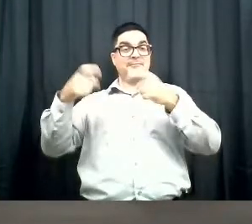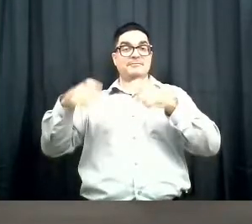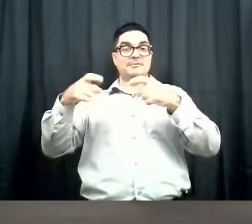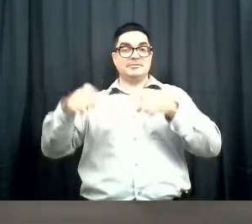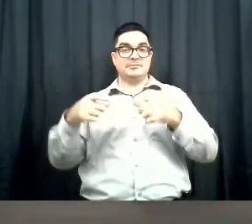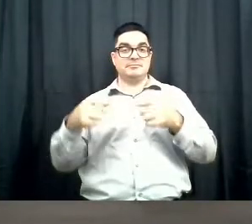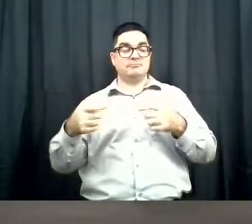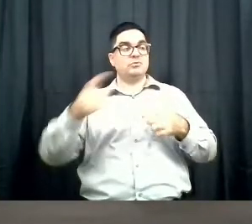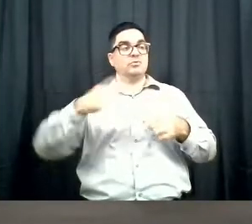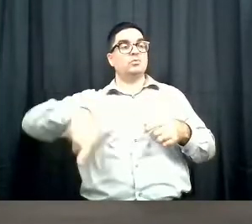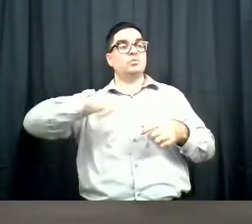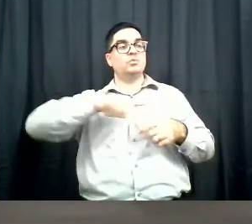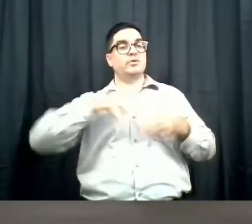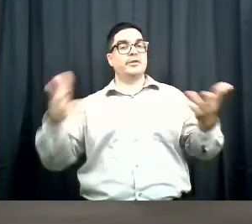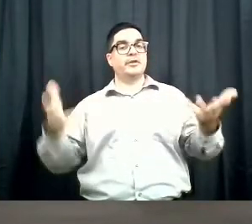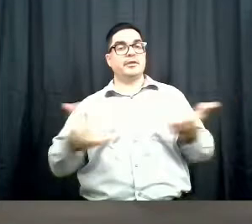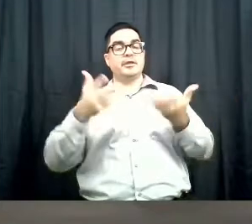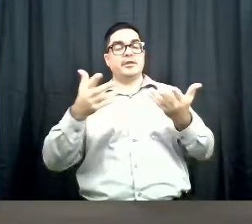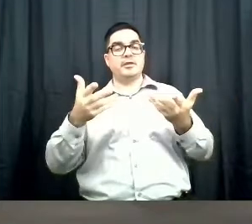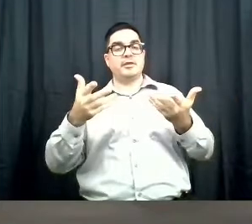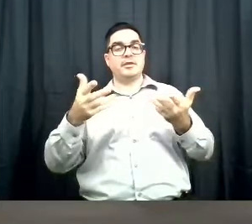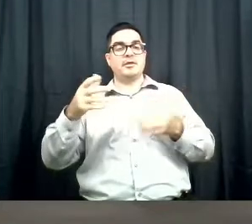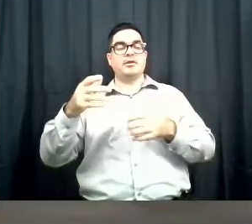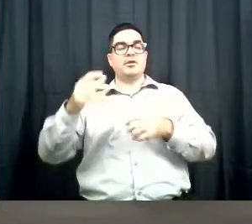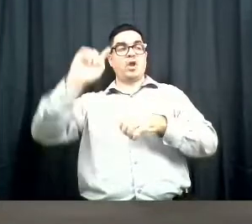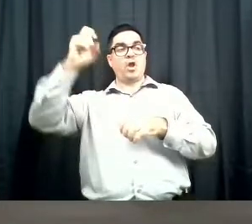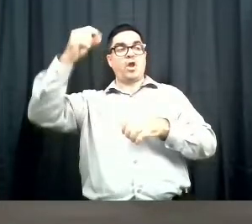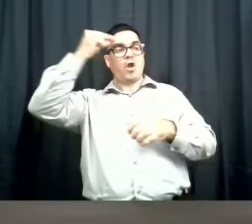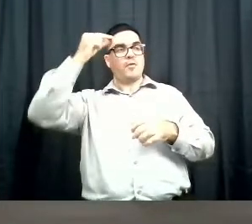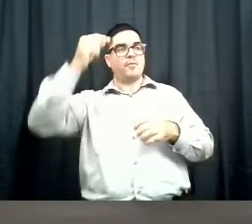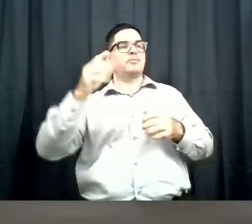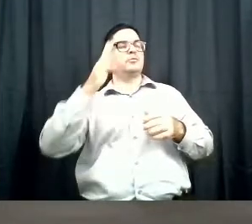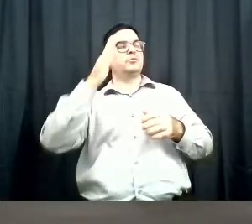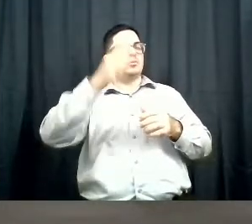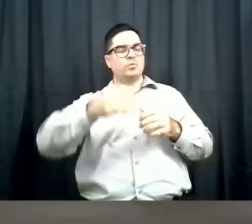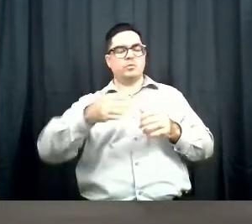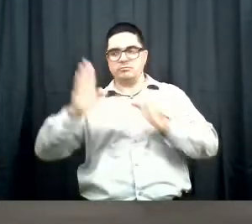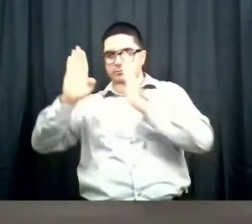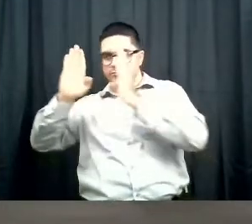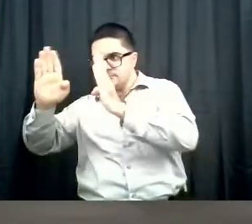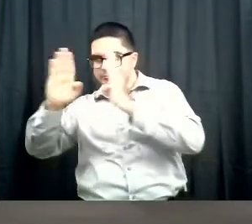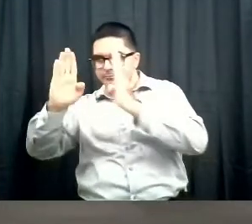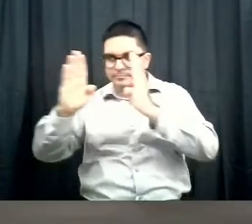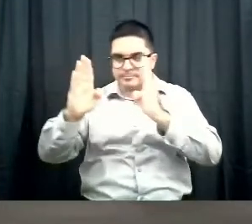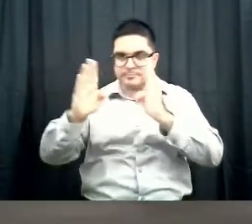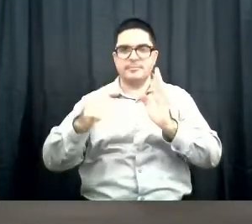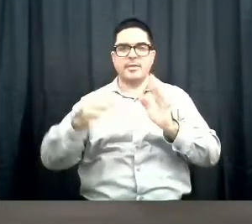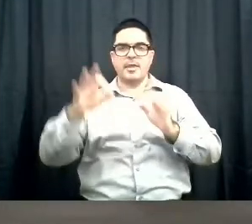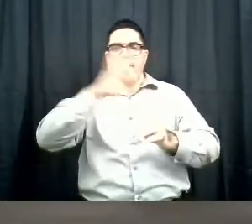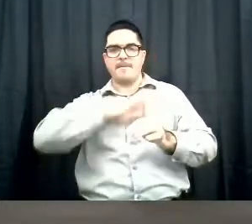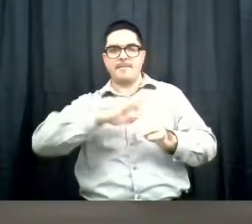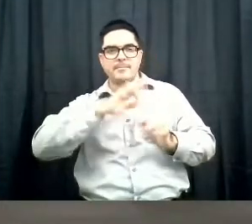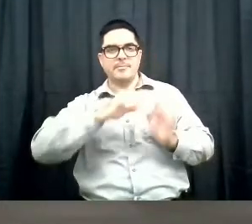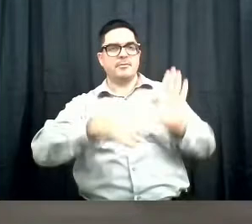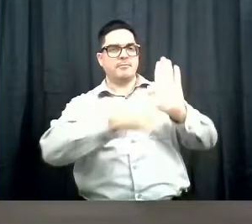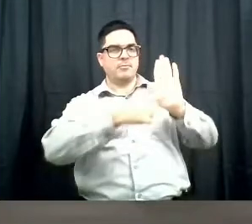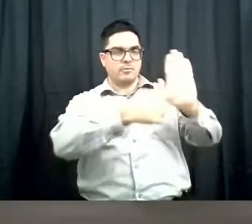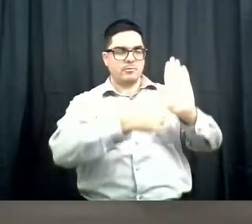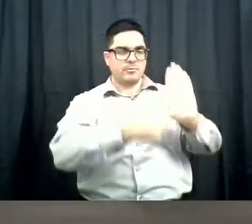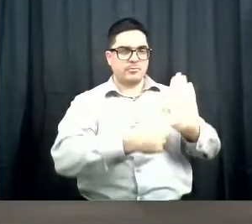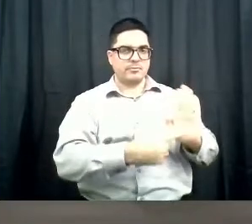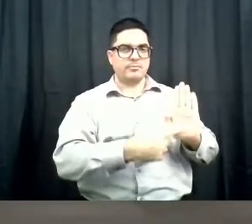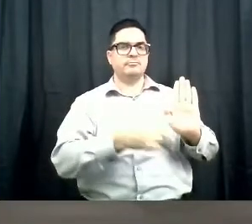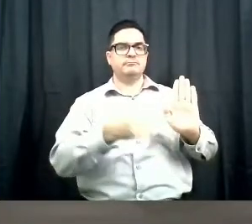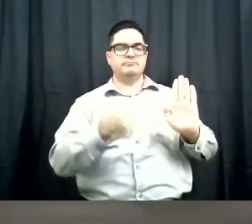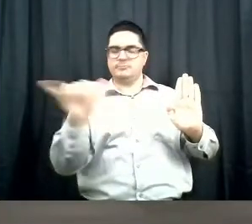Rico will continue to identify the interested employees that wish to make use of the benefits of the Retirement Acts as described in my previous correspondence